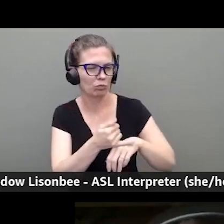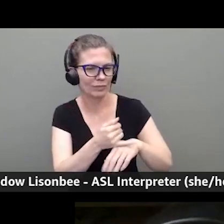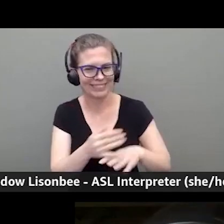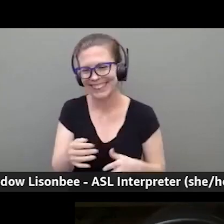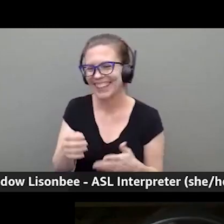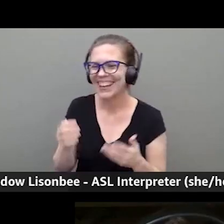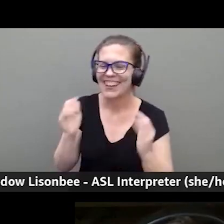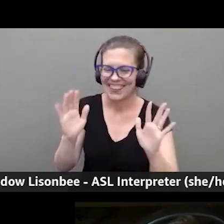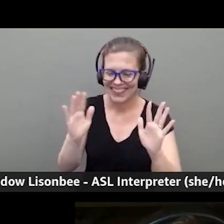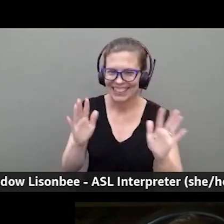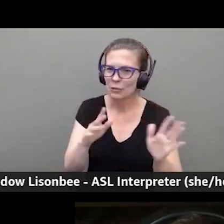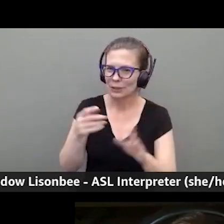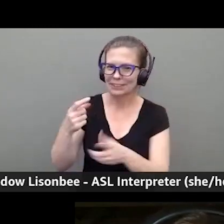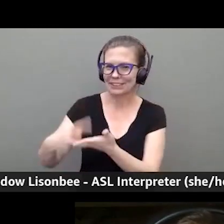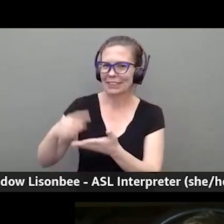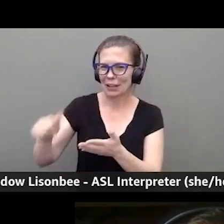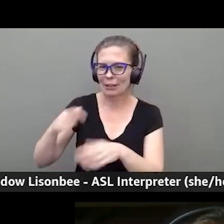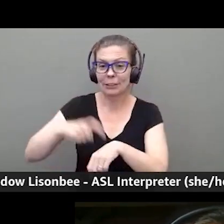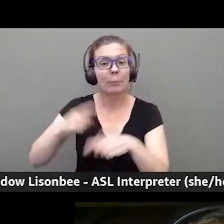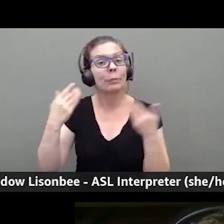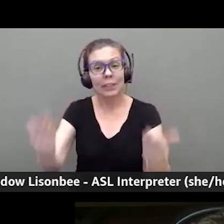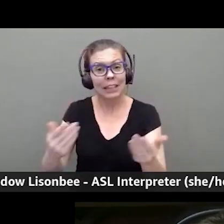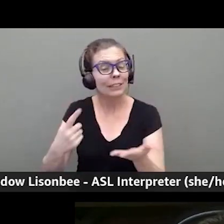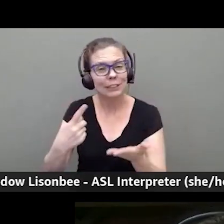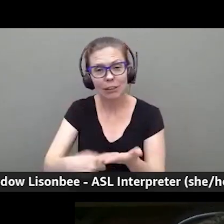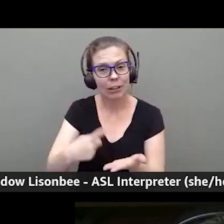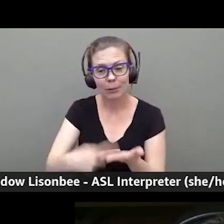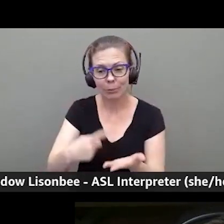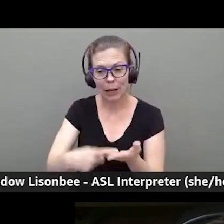we'll talk about that some other time. But let's talk about...